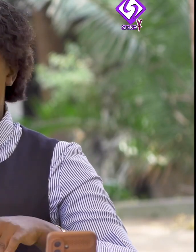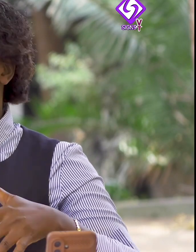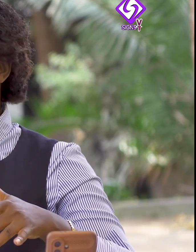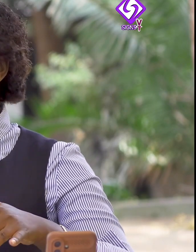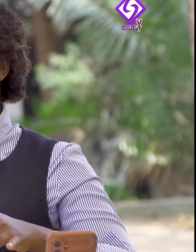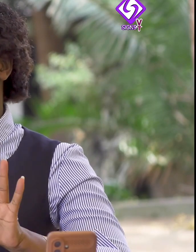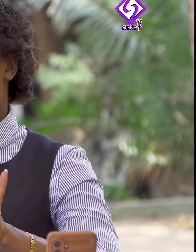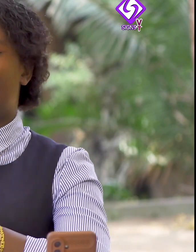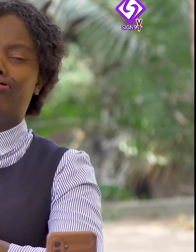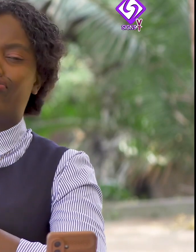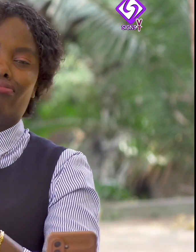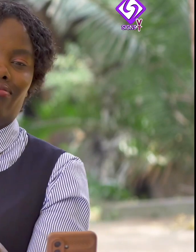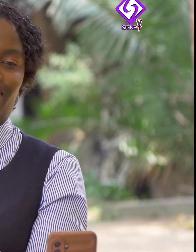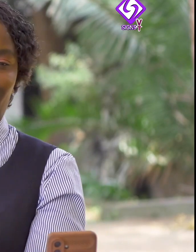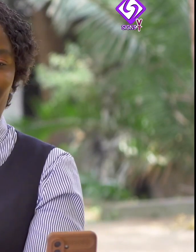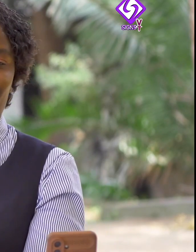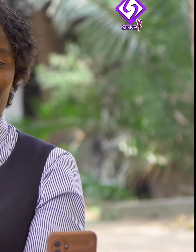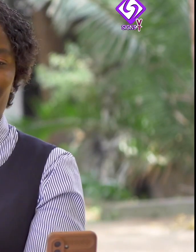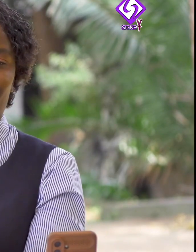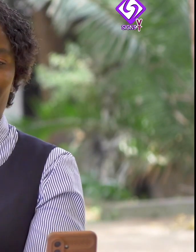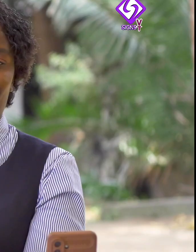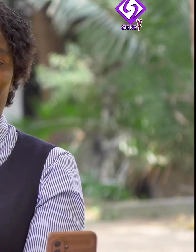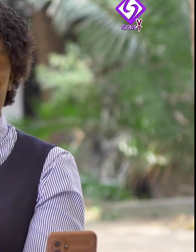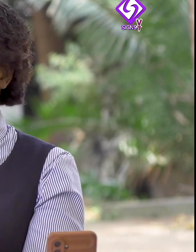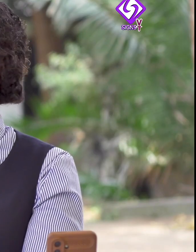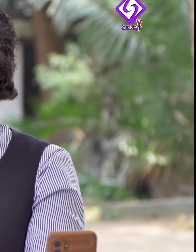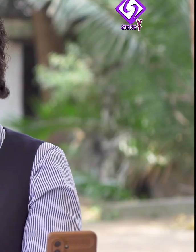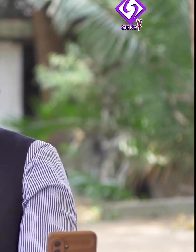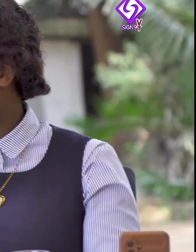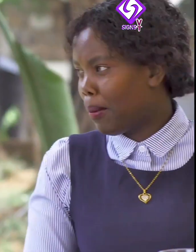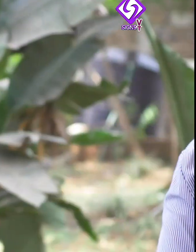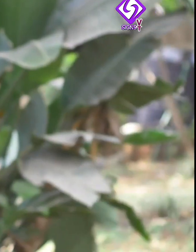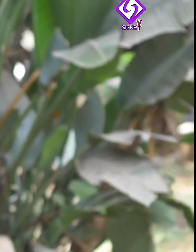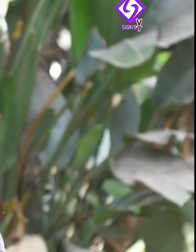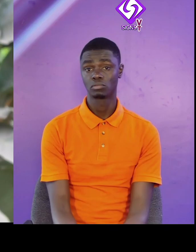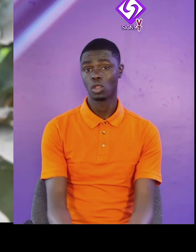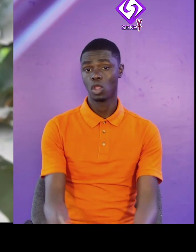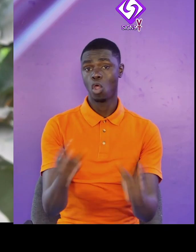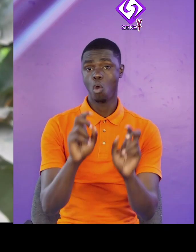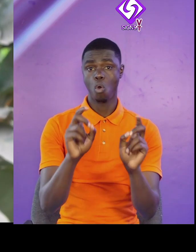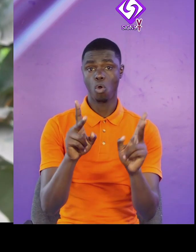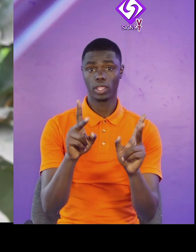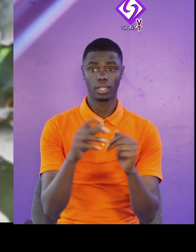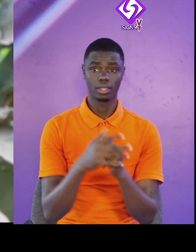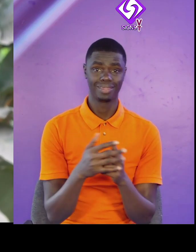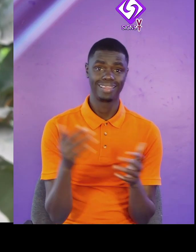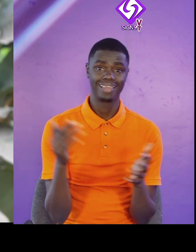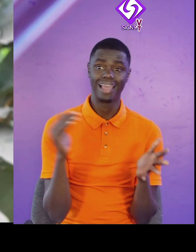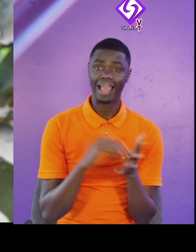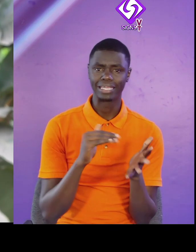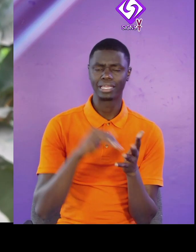not feel marginalized or left out? Okay. Again, another brilliant